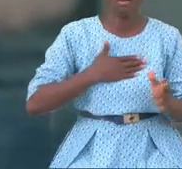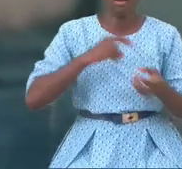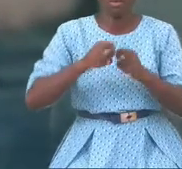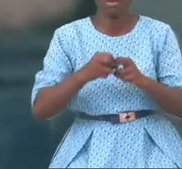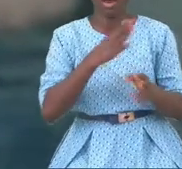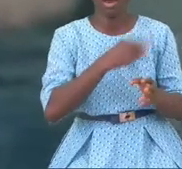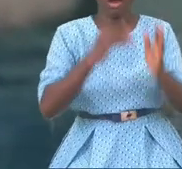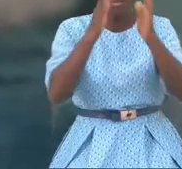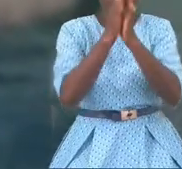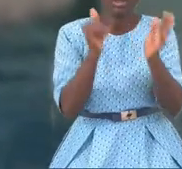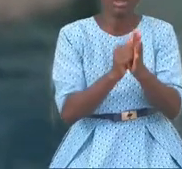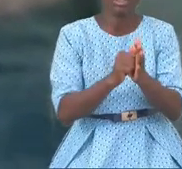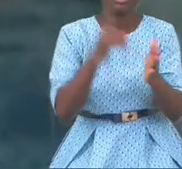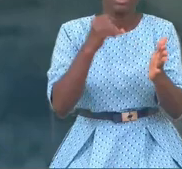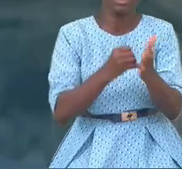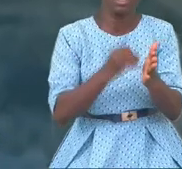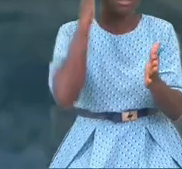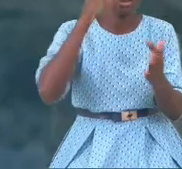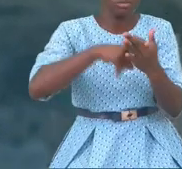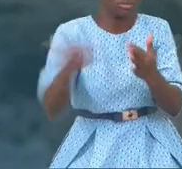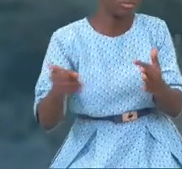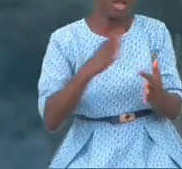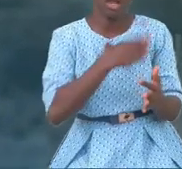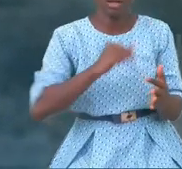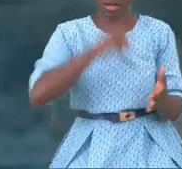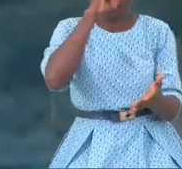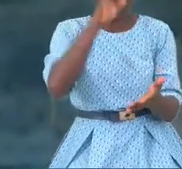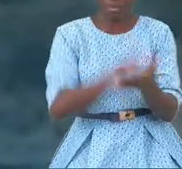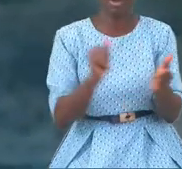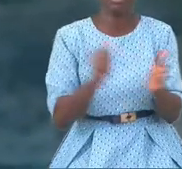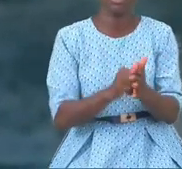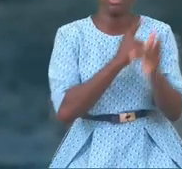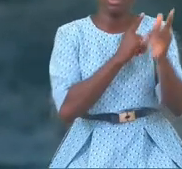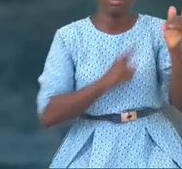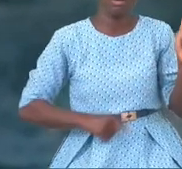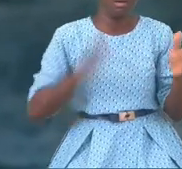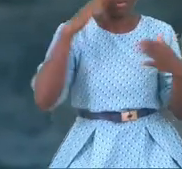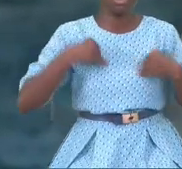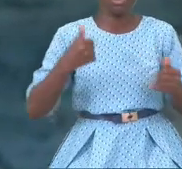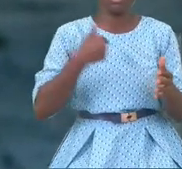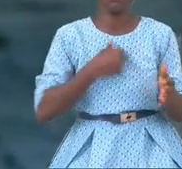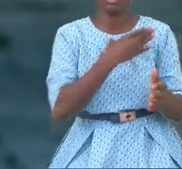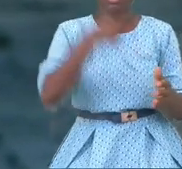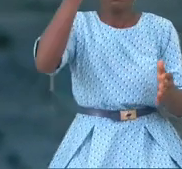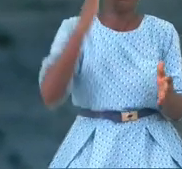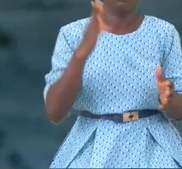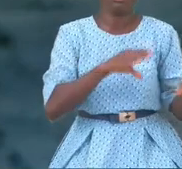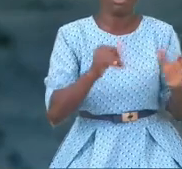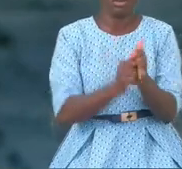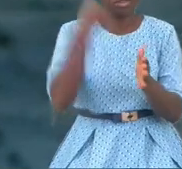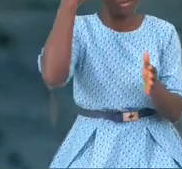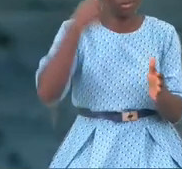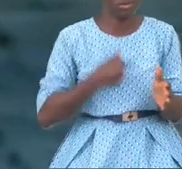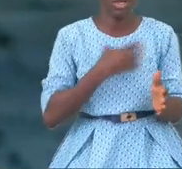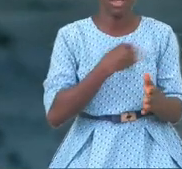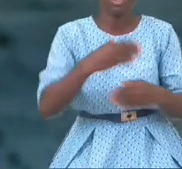So I went on after that, I went for a test. So when I went for the test, the doctor now told me that, madam, there's